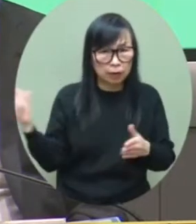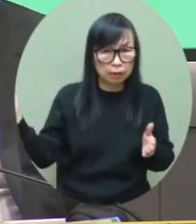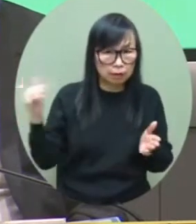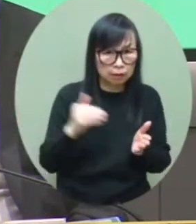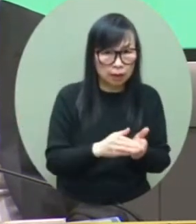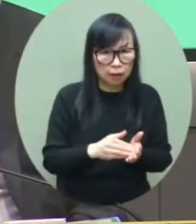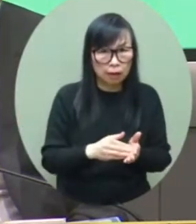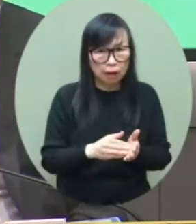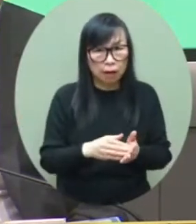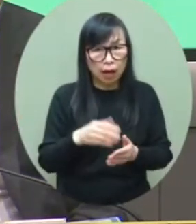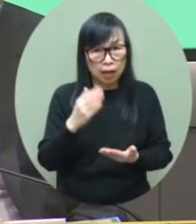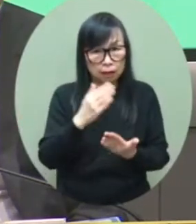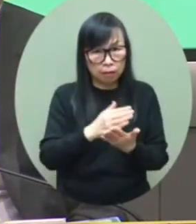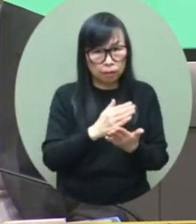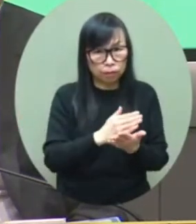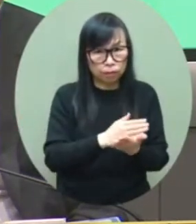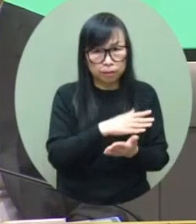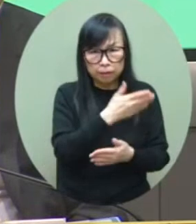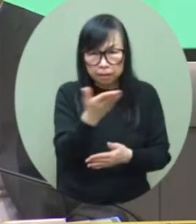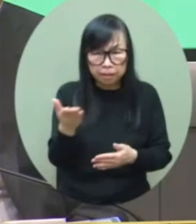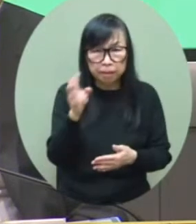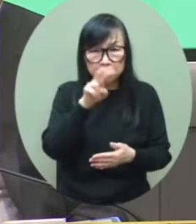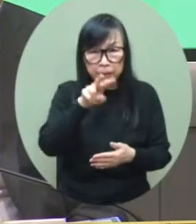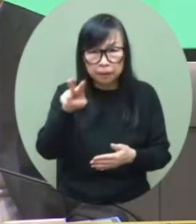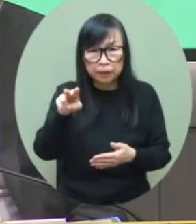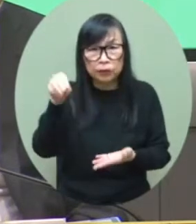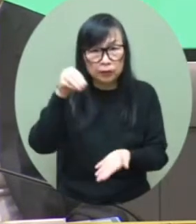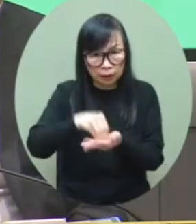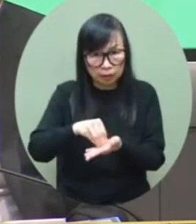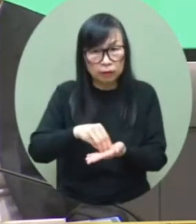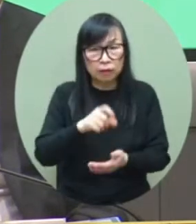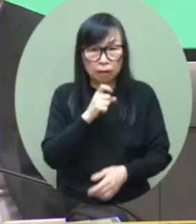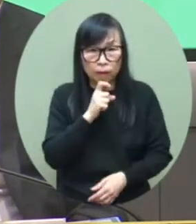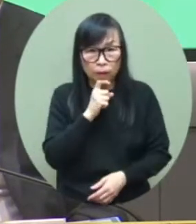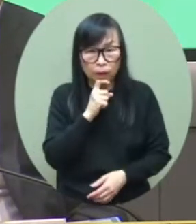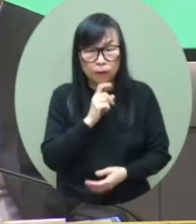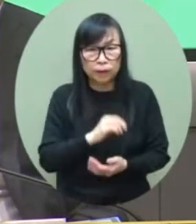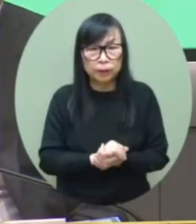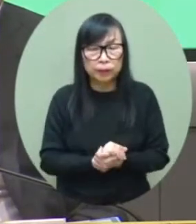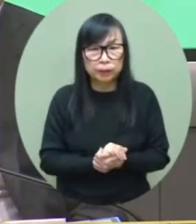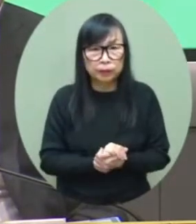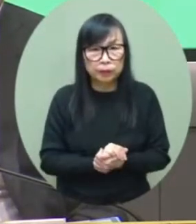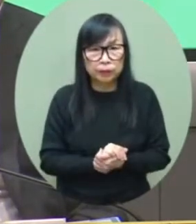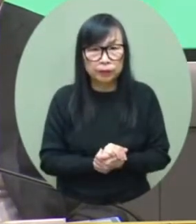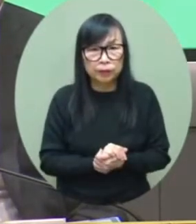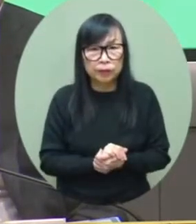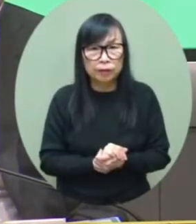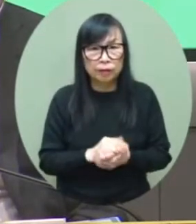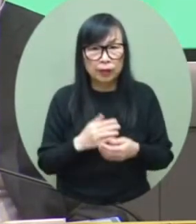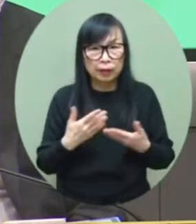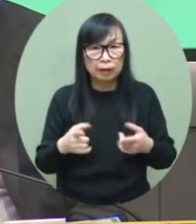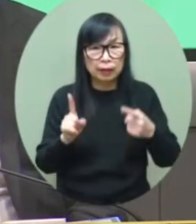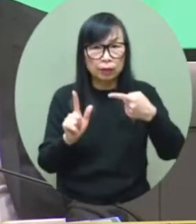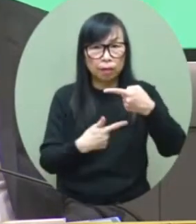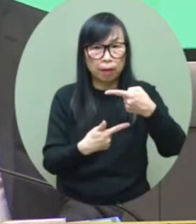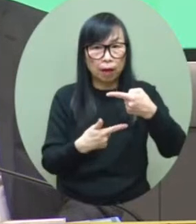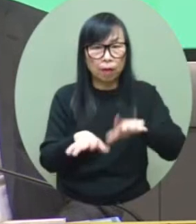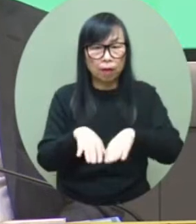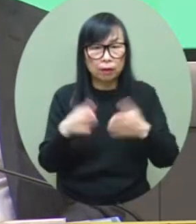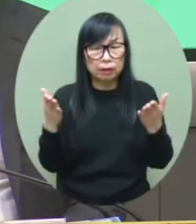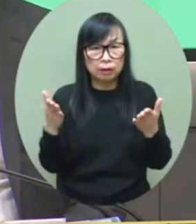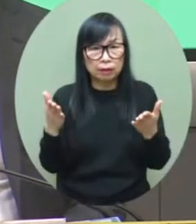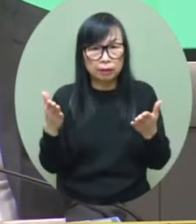This has been our policy since the assumption of office for this government, and we could see the results. So it's